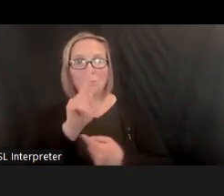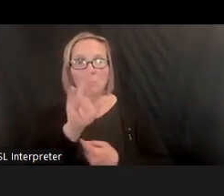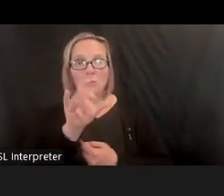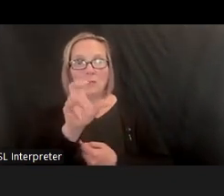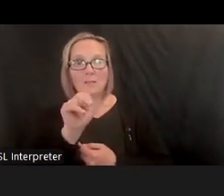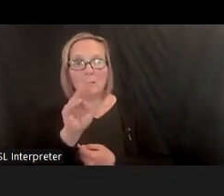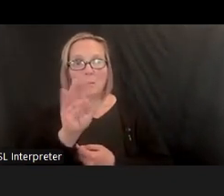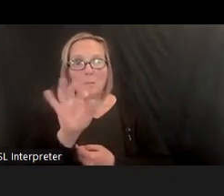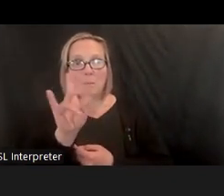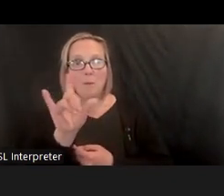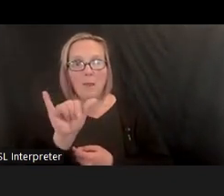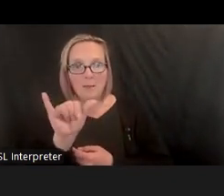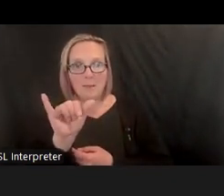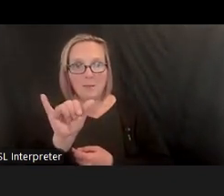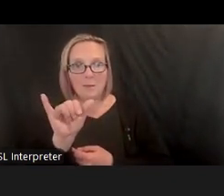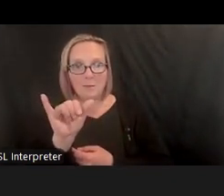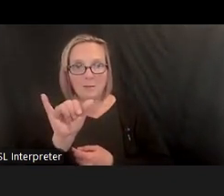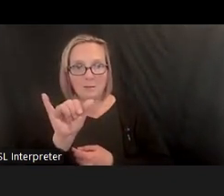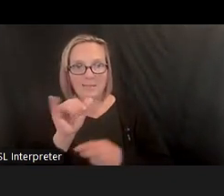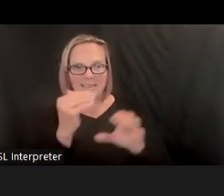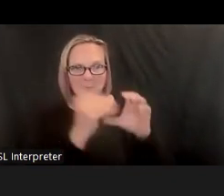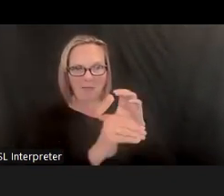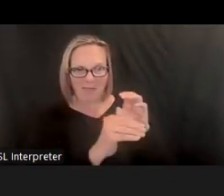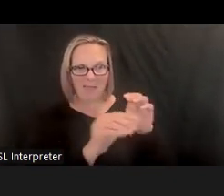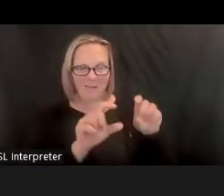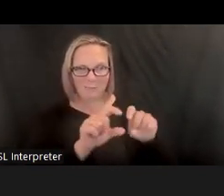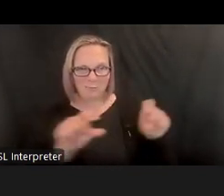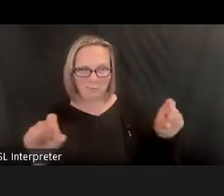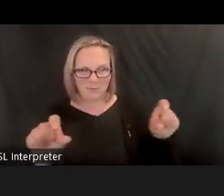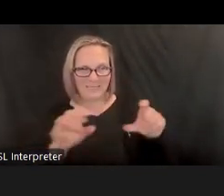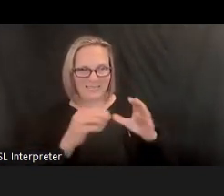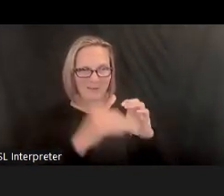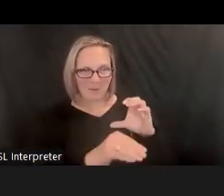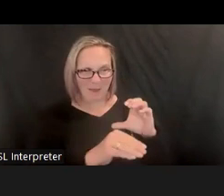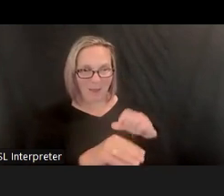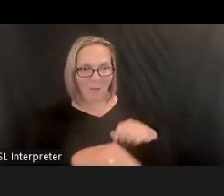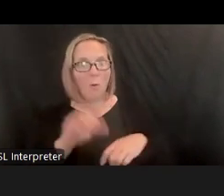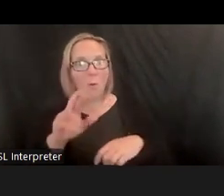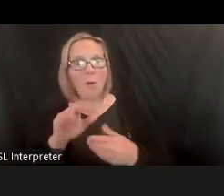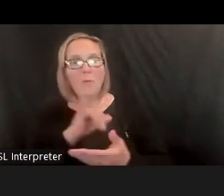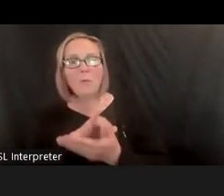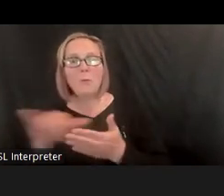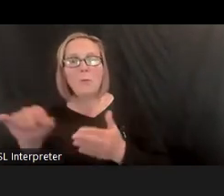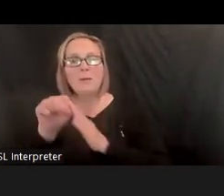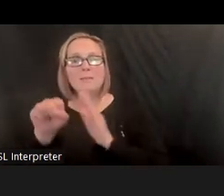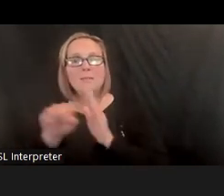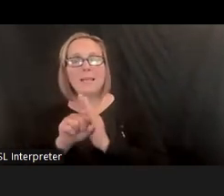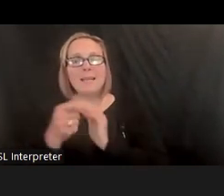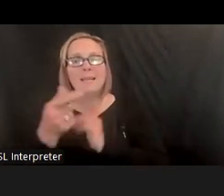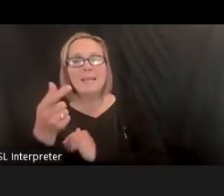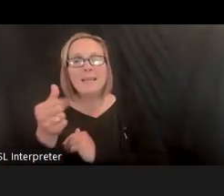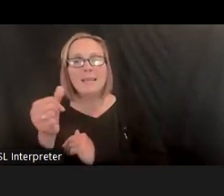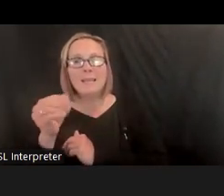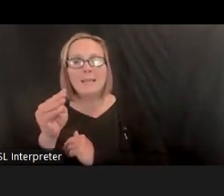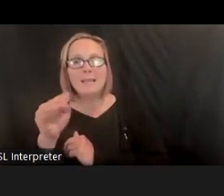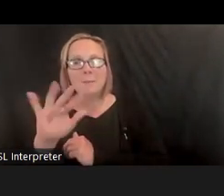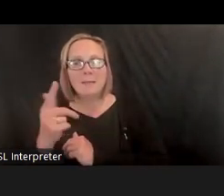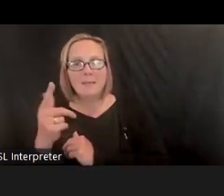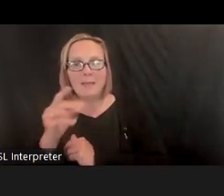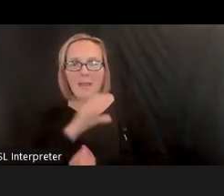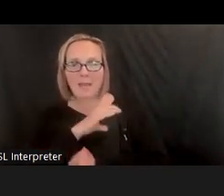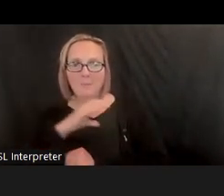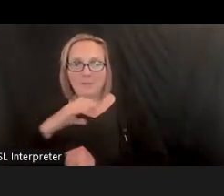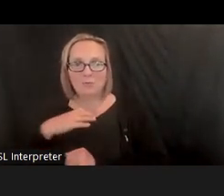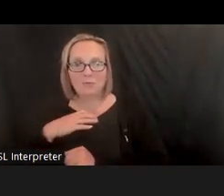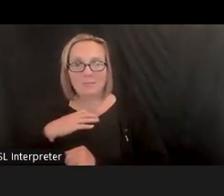or by mail to the New York State Gaming Commission at the address you see on the slide. All